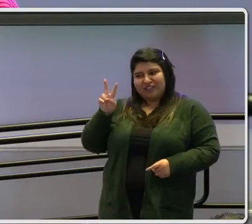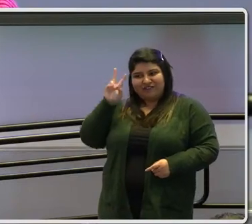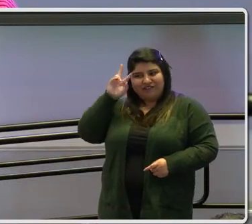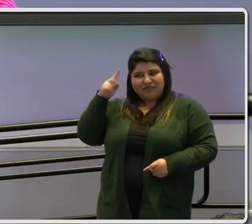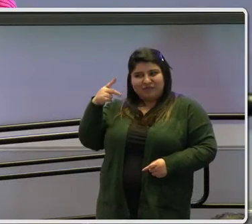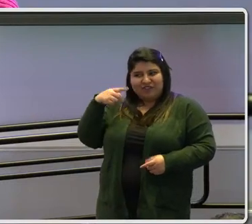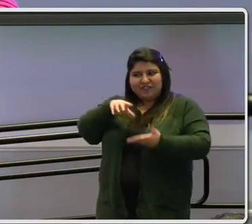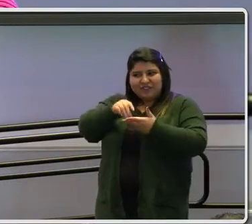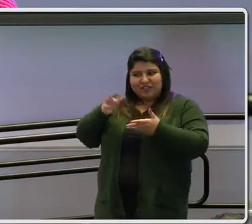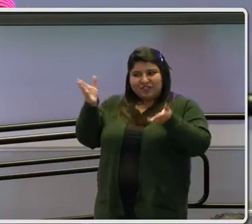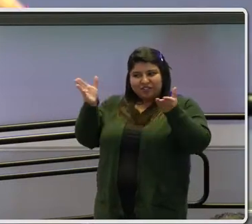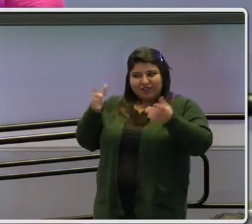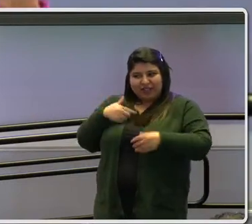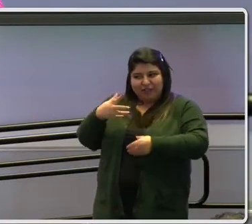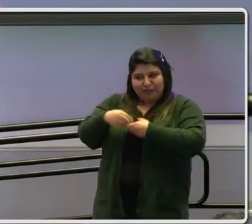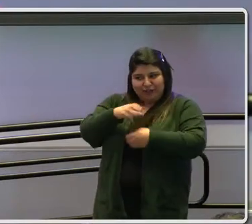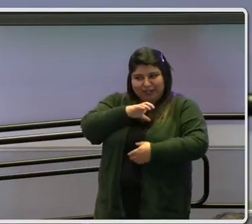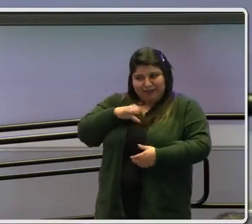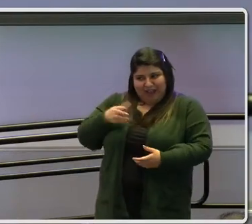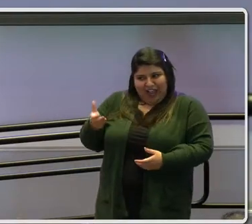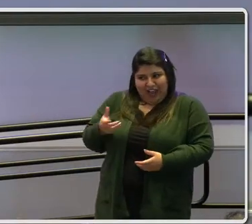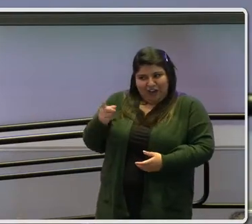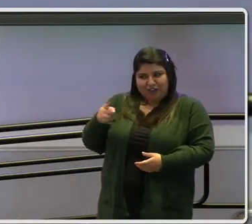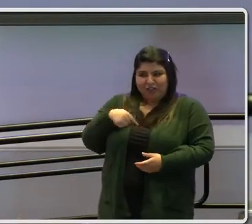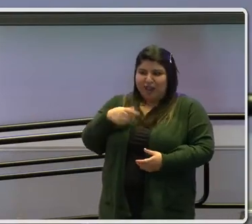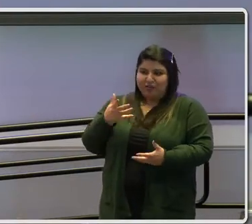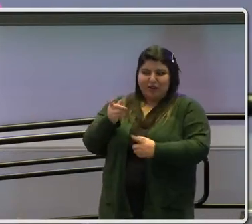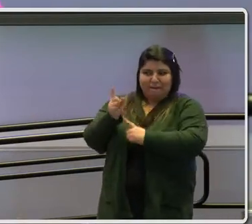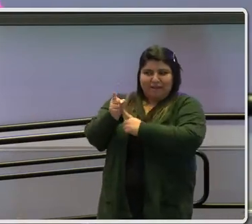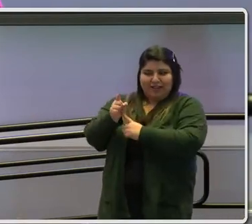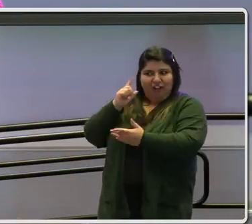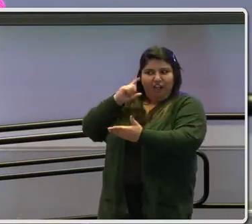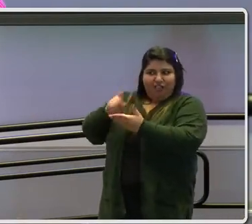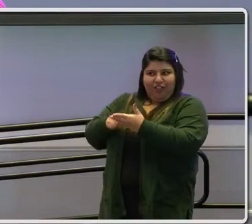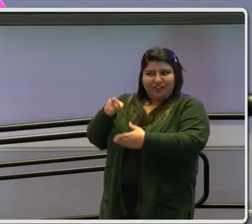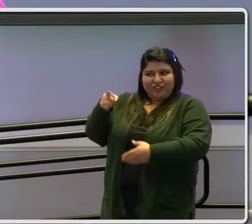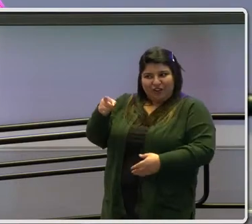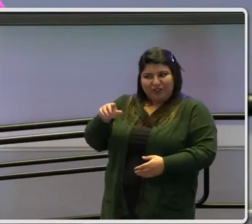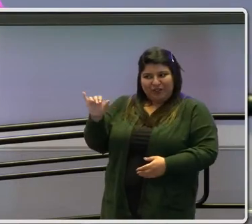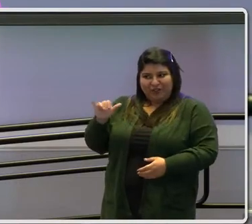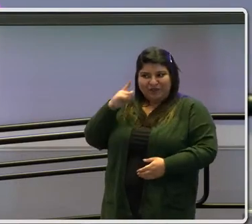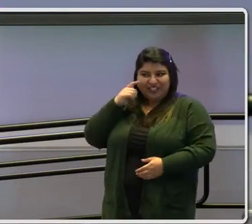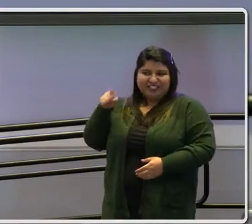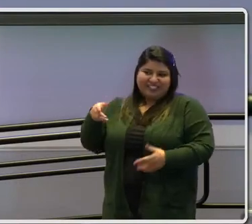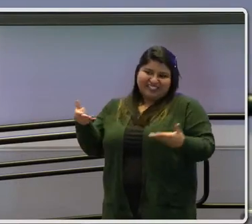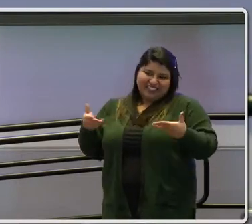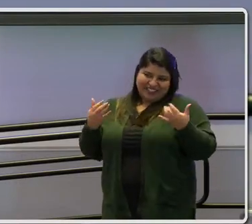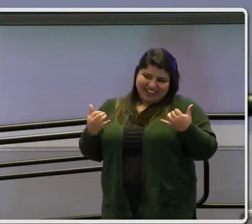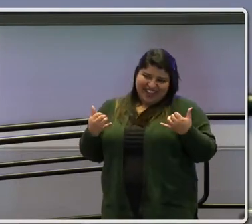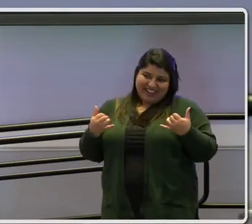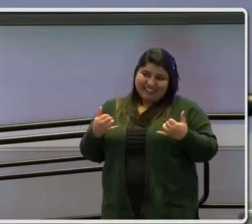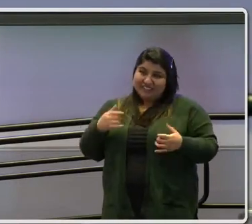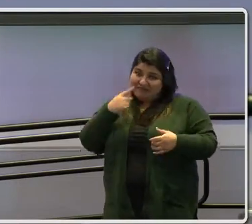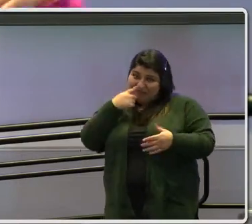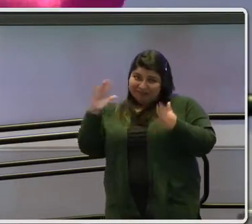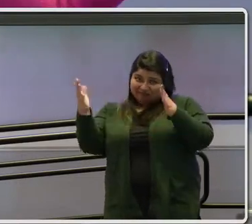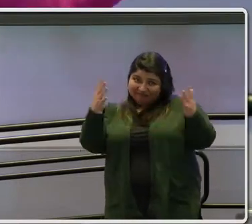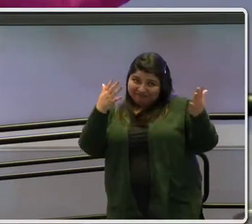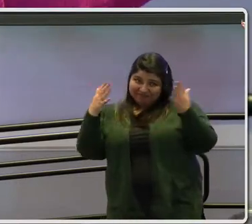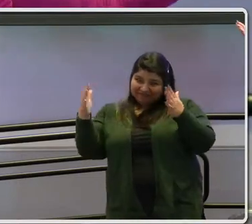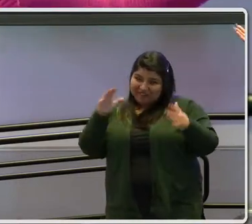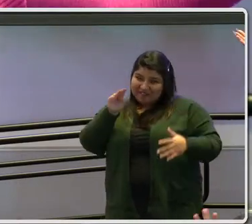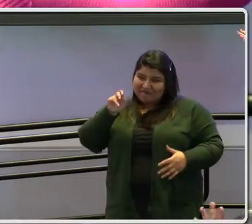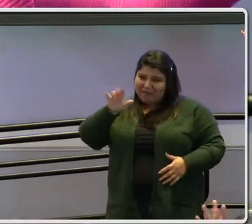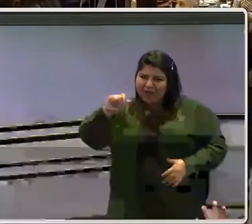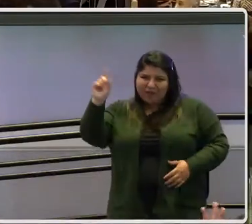Student Services, and I just wanted to take a minute to acknowledge her as well, as she is in attendance. Can we get a round of applause?